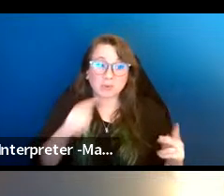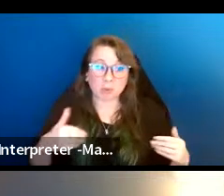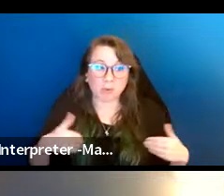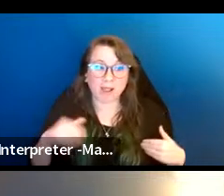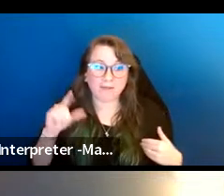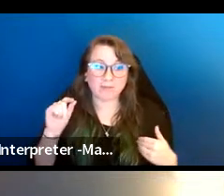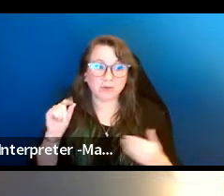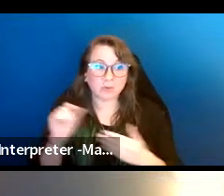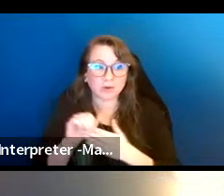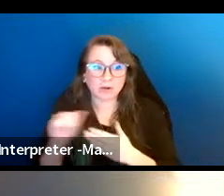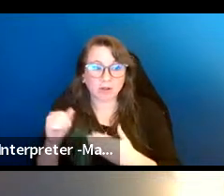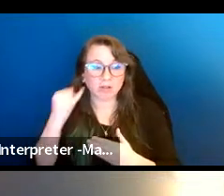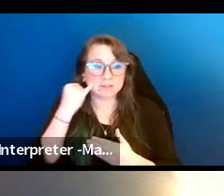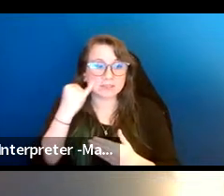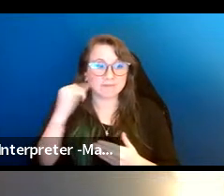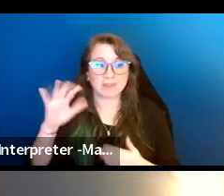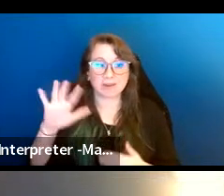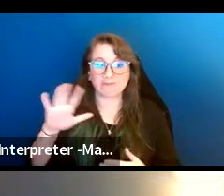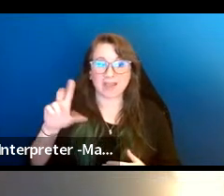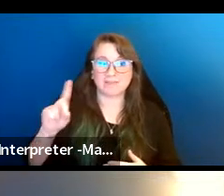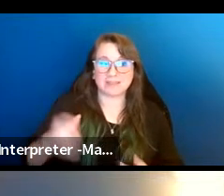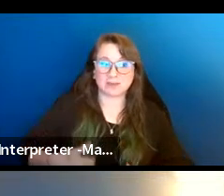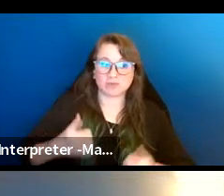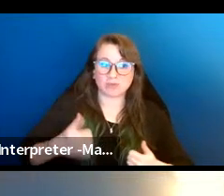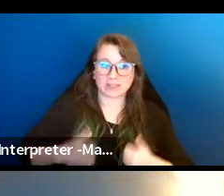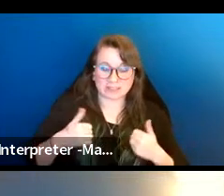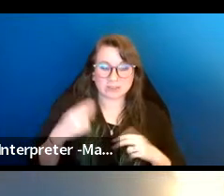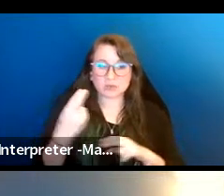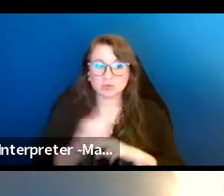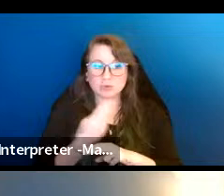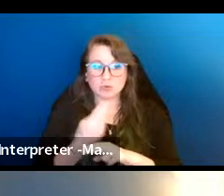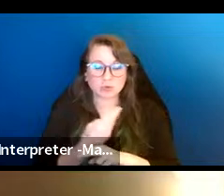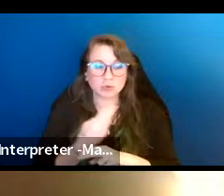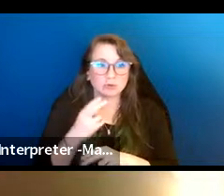$20, if they're a 5D resident, just to use that